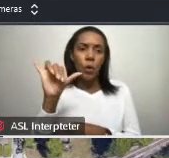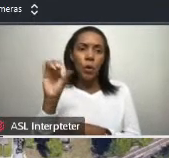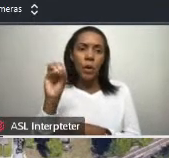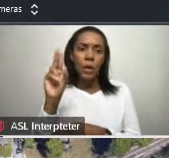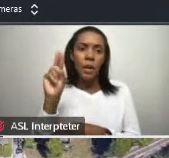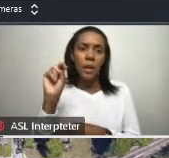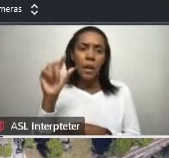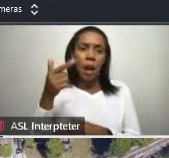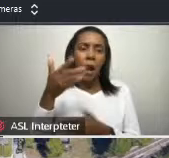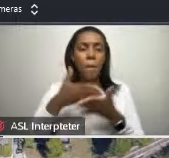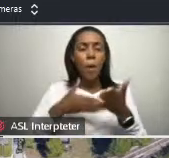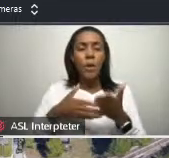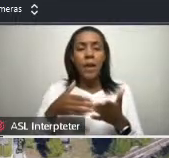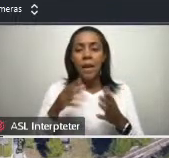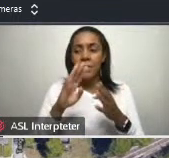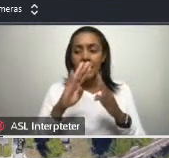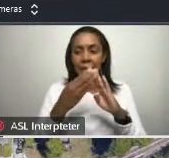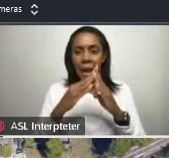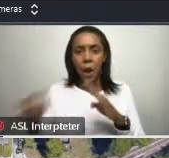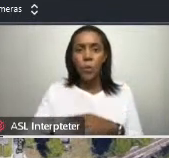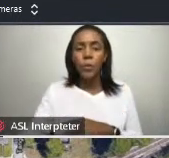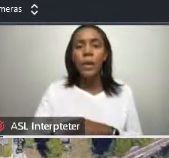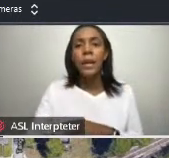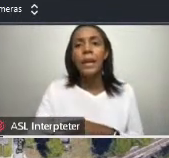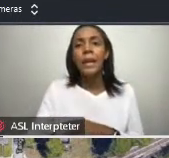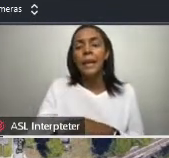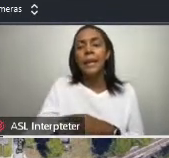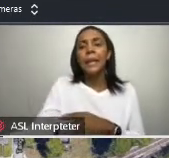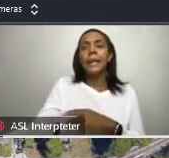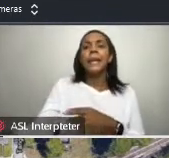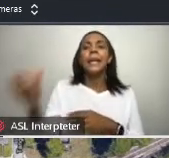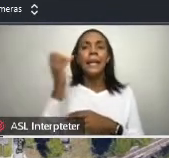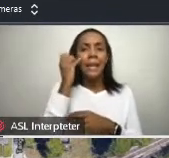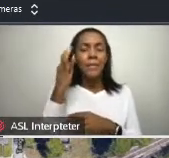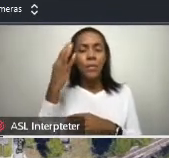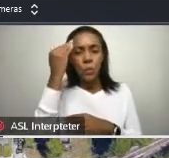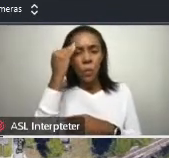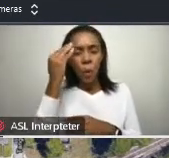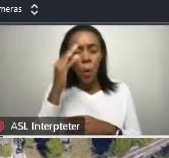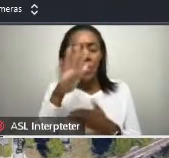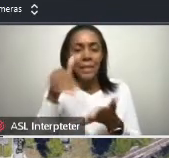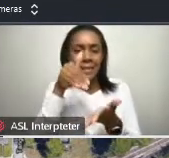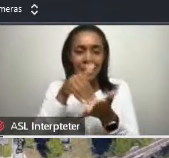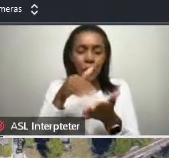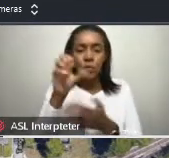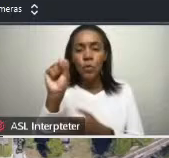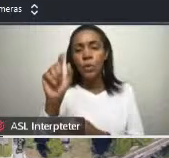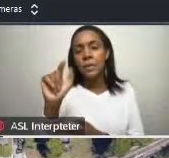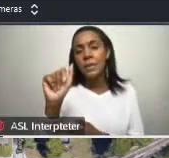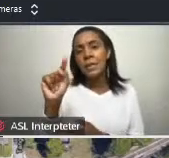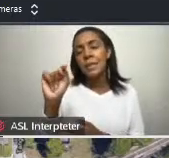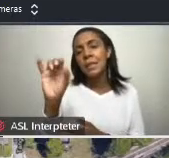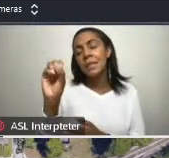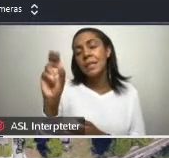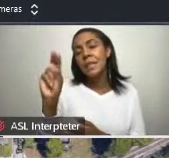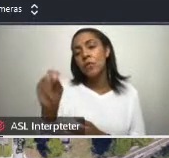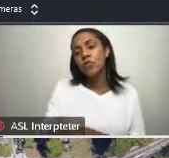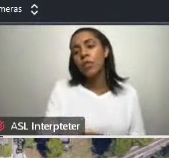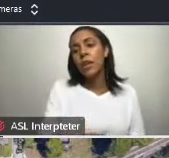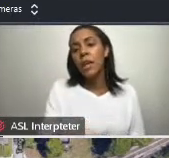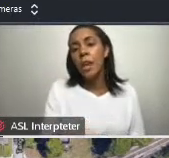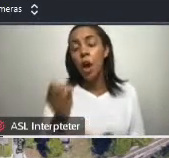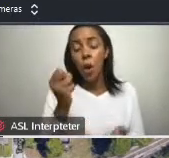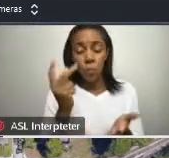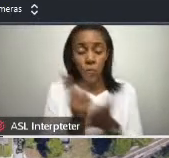town. If you're familiar with the Central Station development that was approved by this body a few months ago, that's